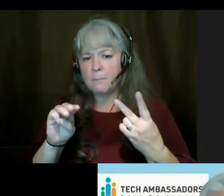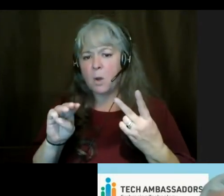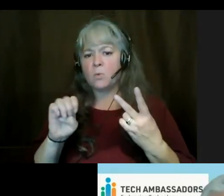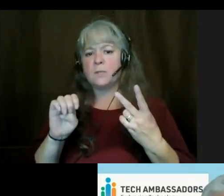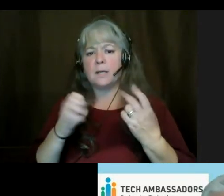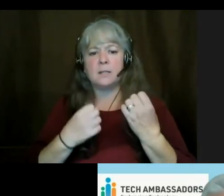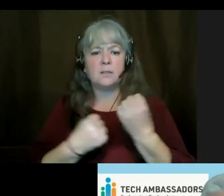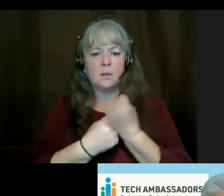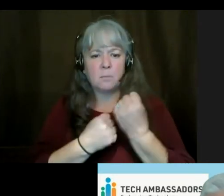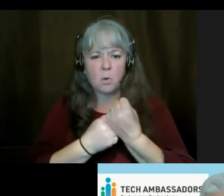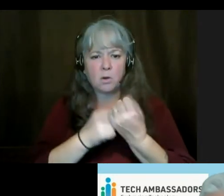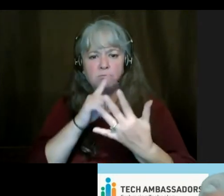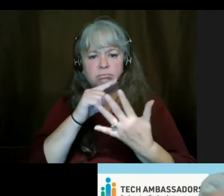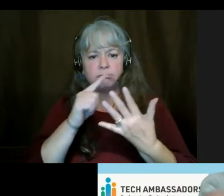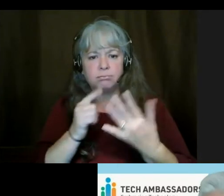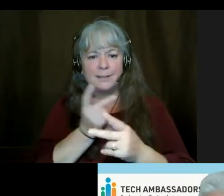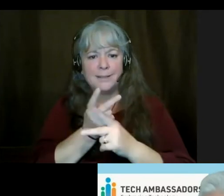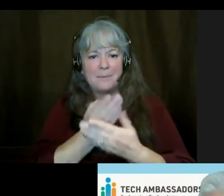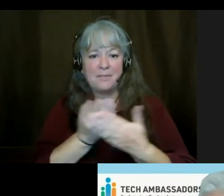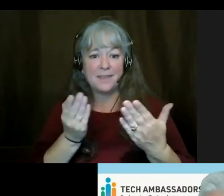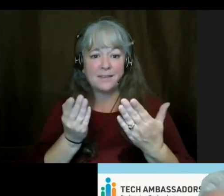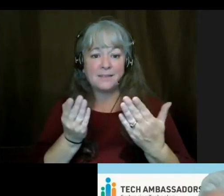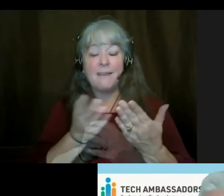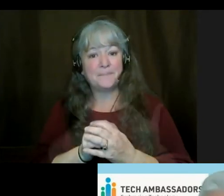things like that. And